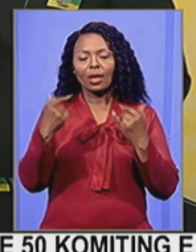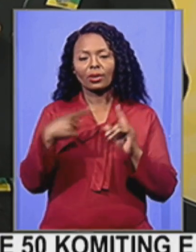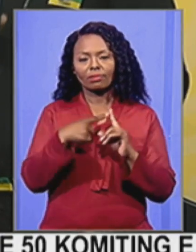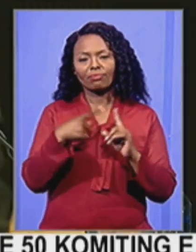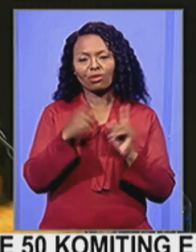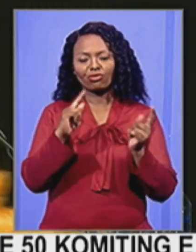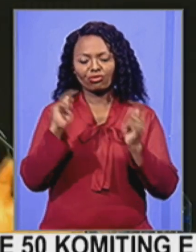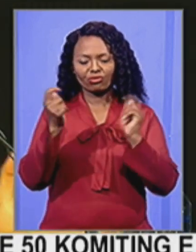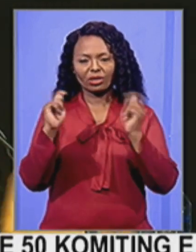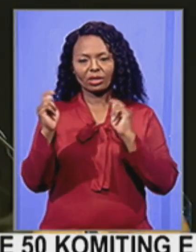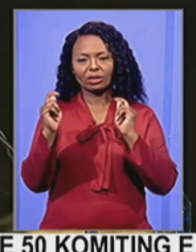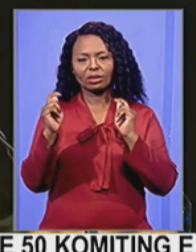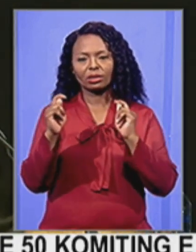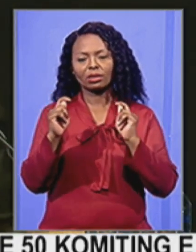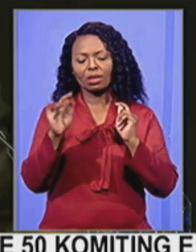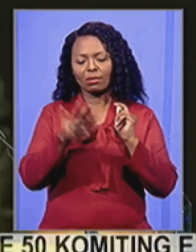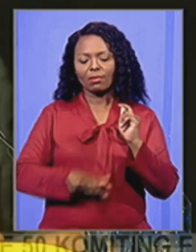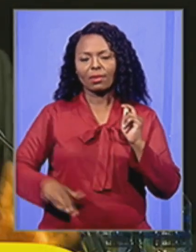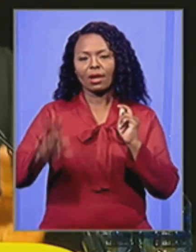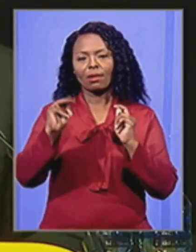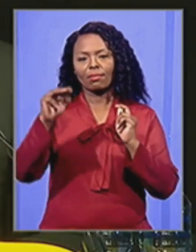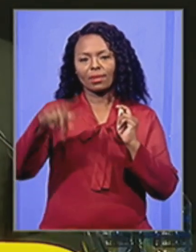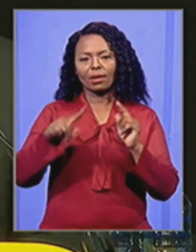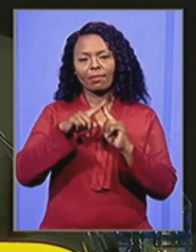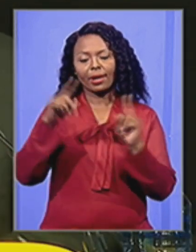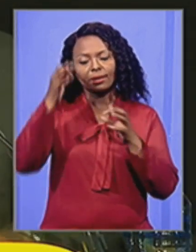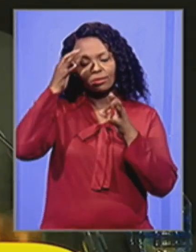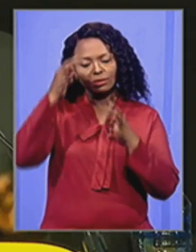kabinete Fela ketu yeo itla ba ya mupresidente And the following day Attendee